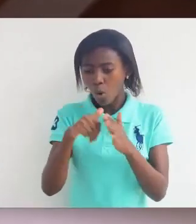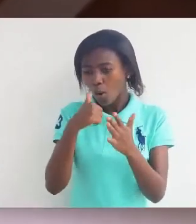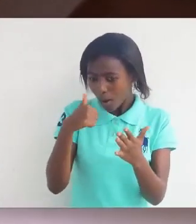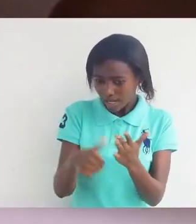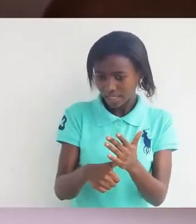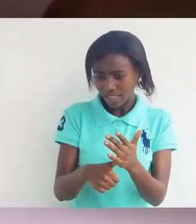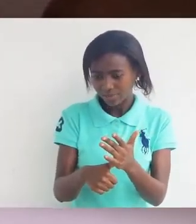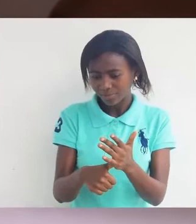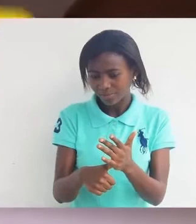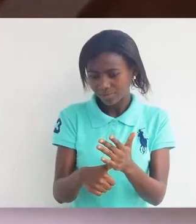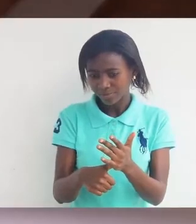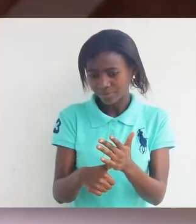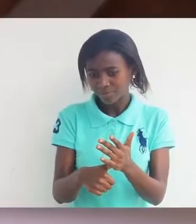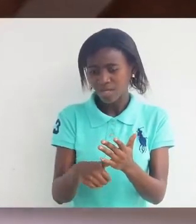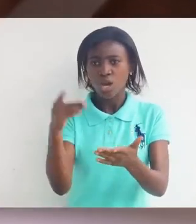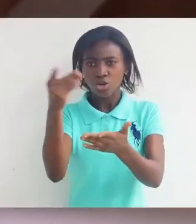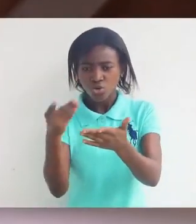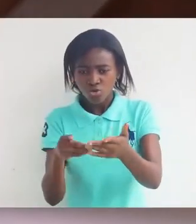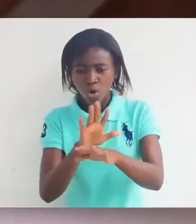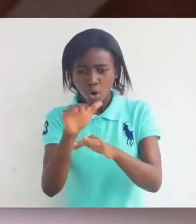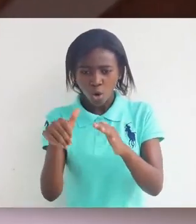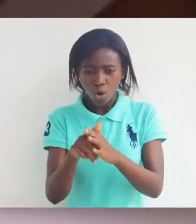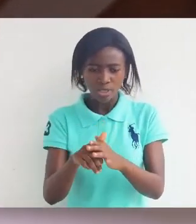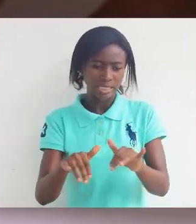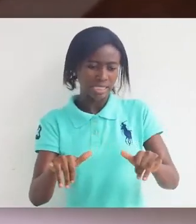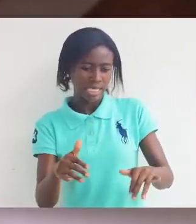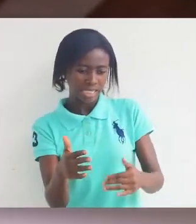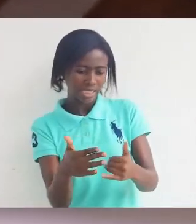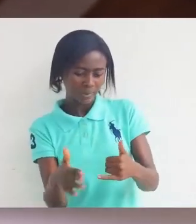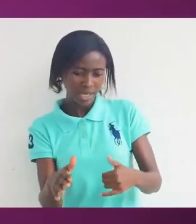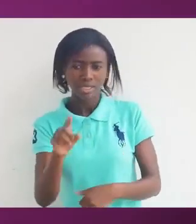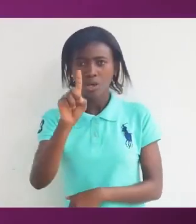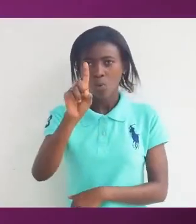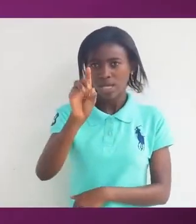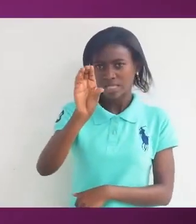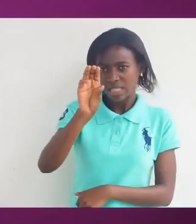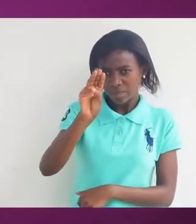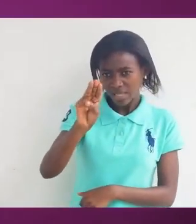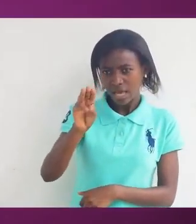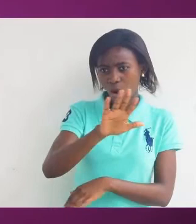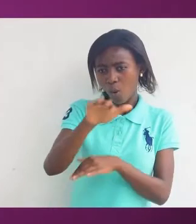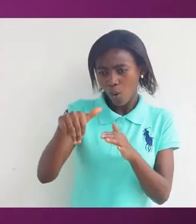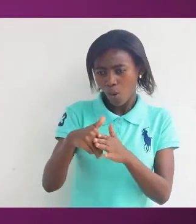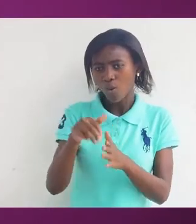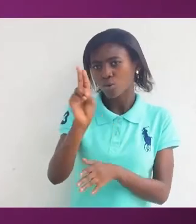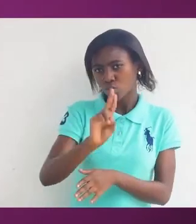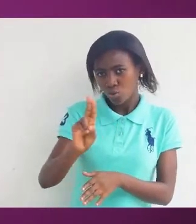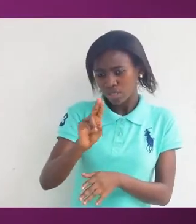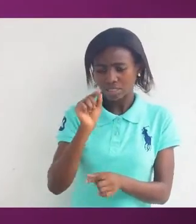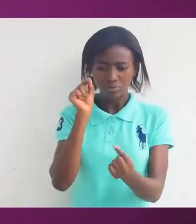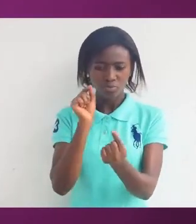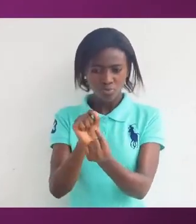with even space of 1 centimeter between them along the margin. Using the